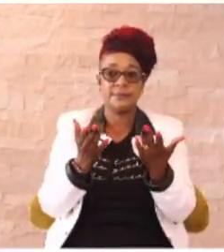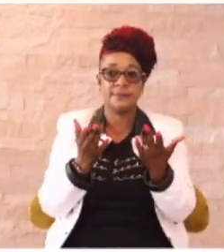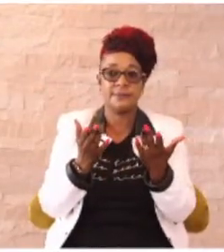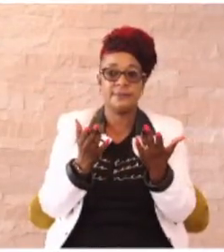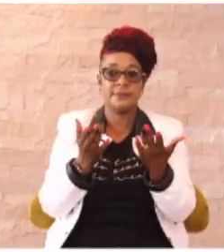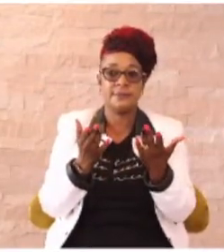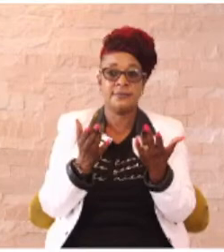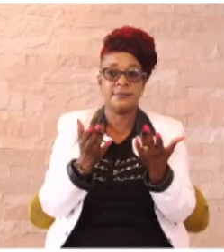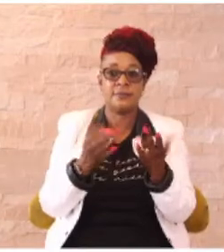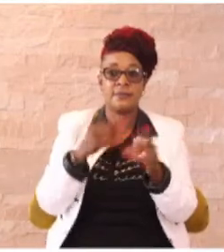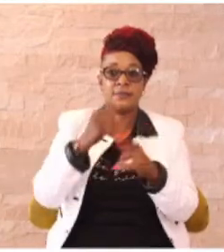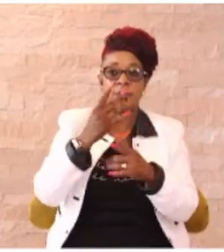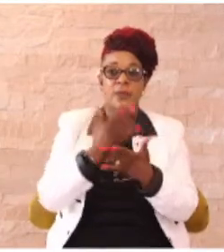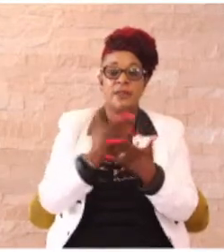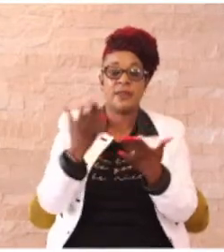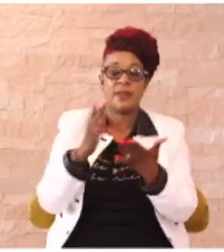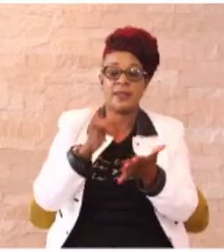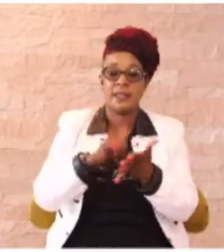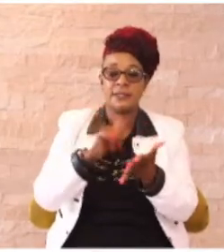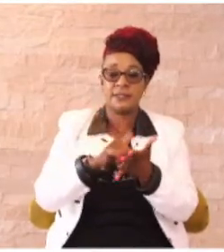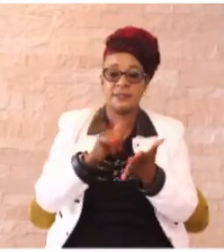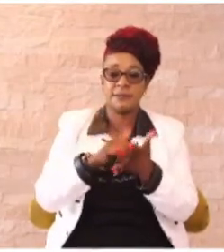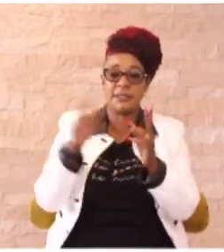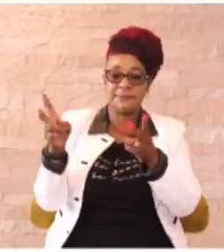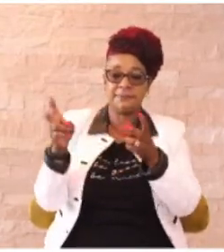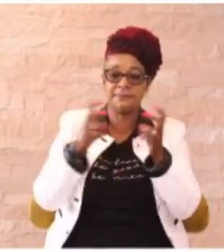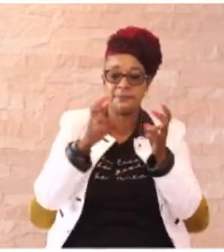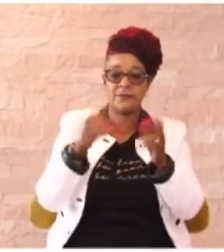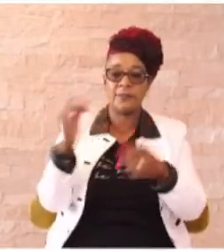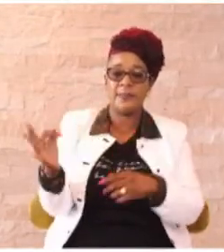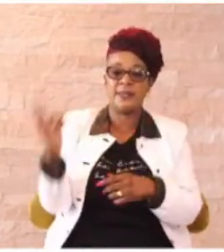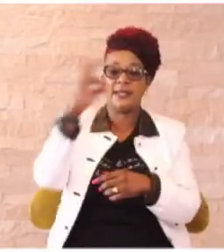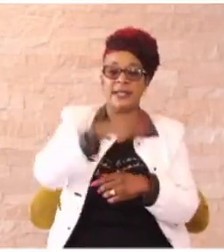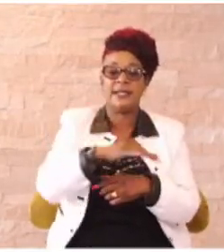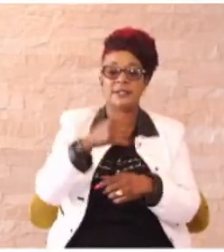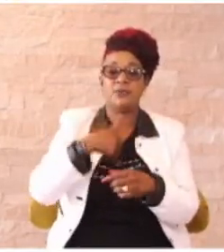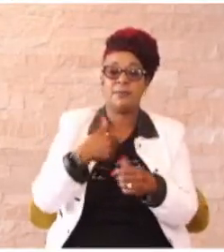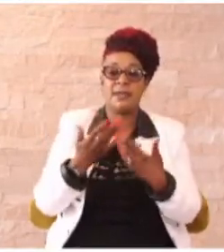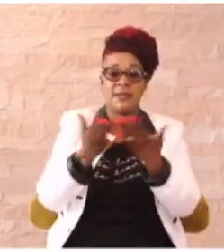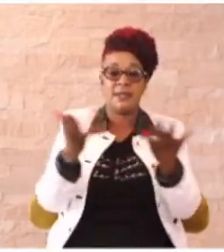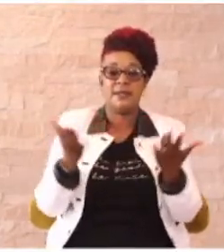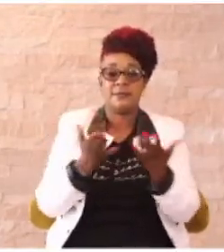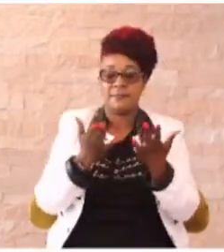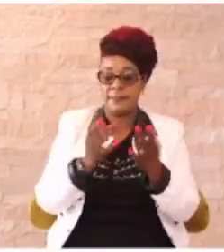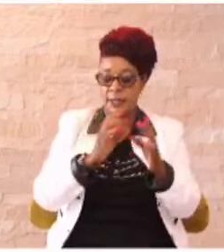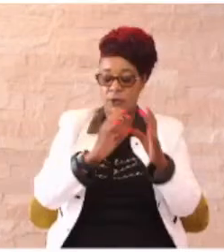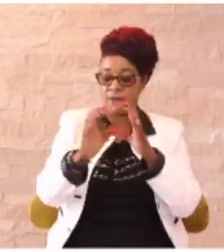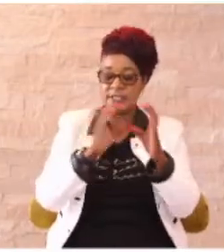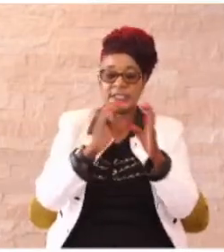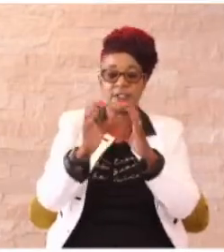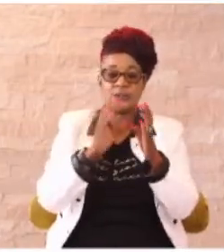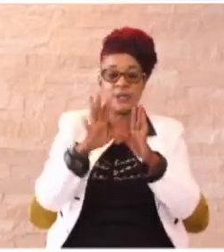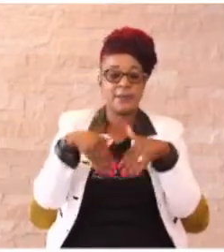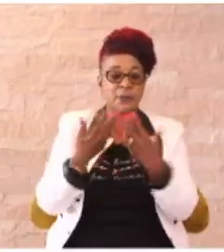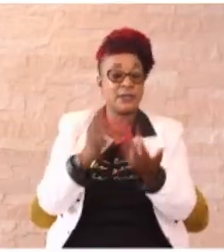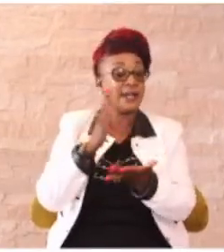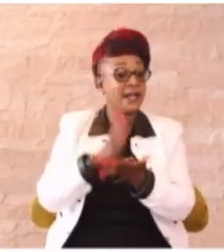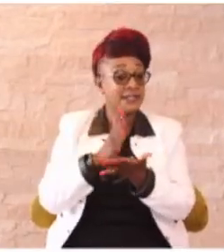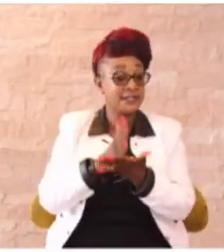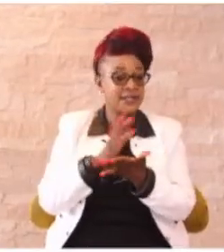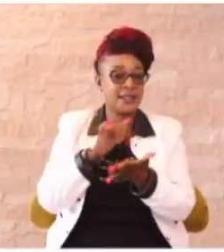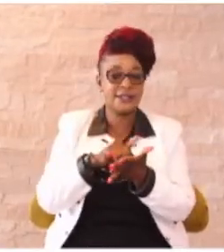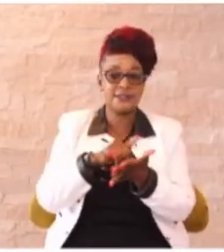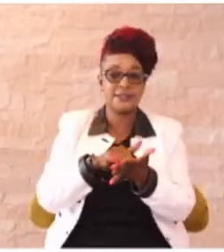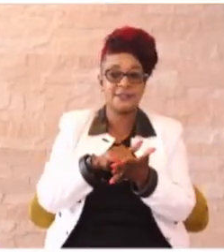one thing that I pick from the 3 days we've been here is the conversation around the reality that